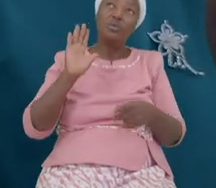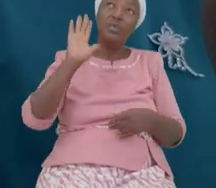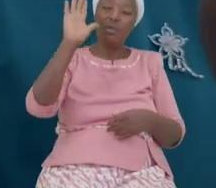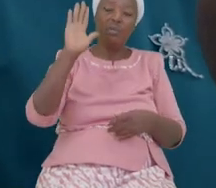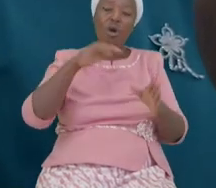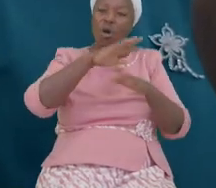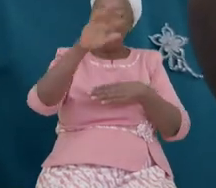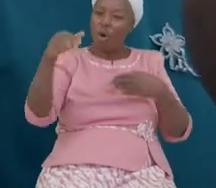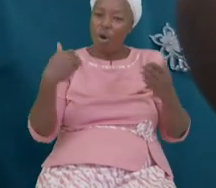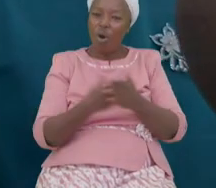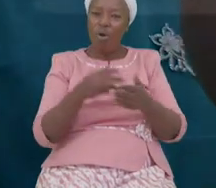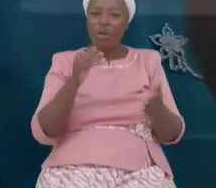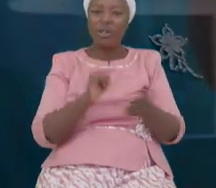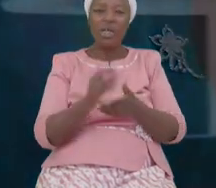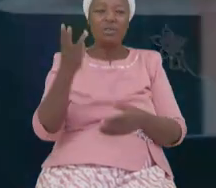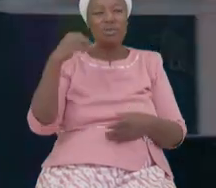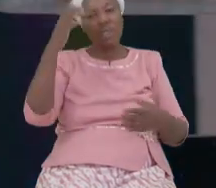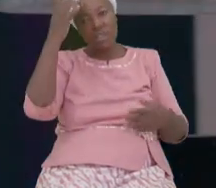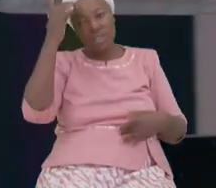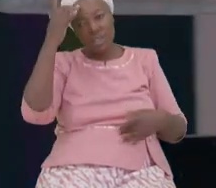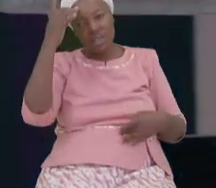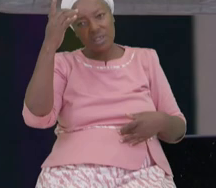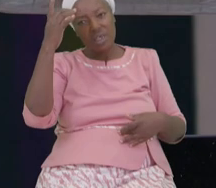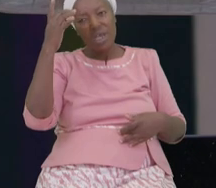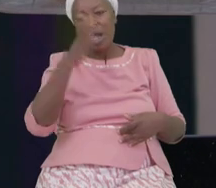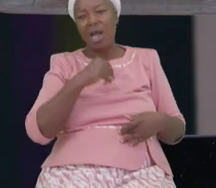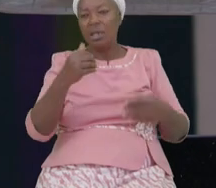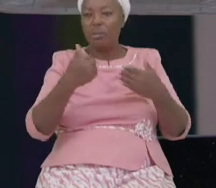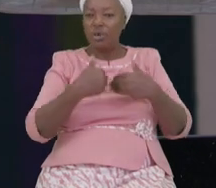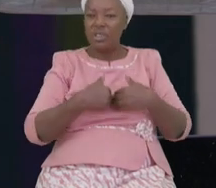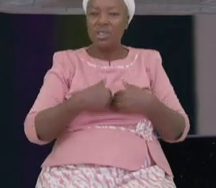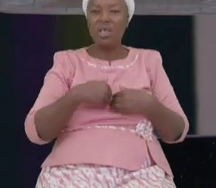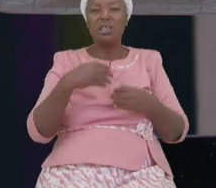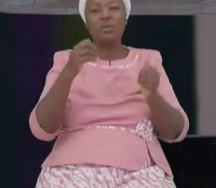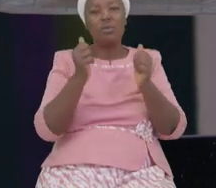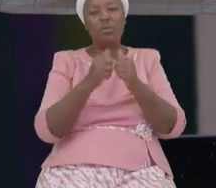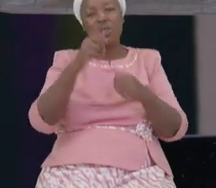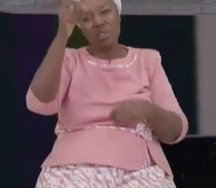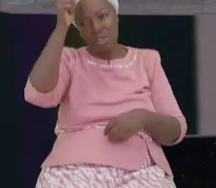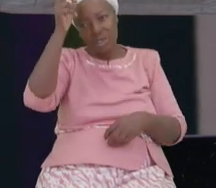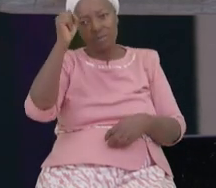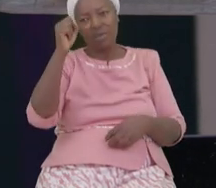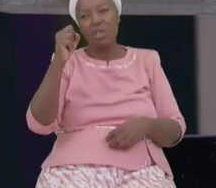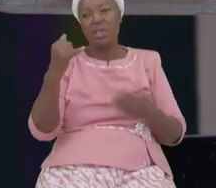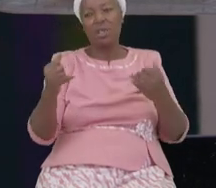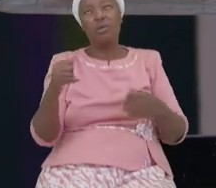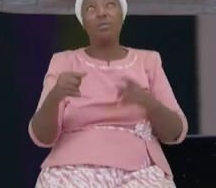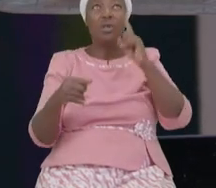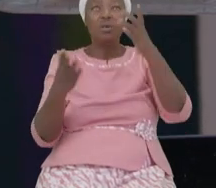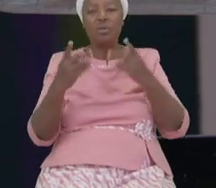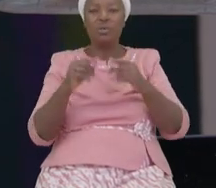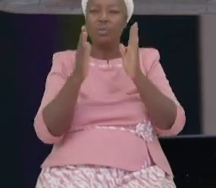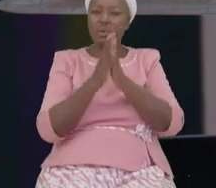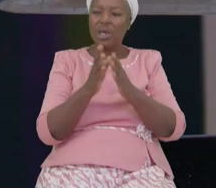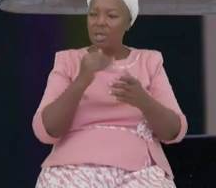all that were sick and possessed with devils. Now he wants to pray, and